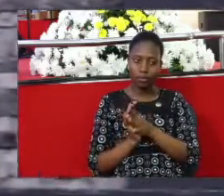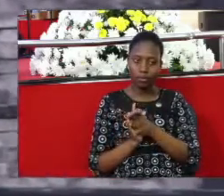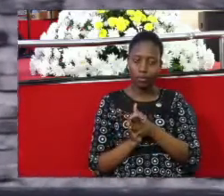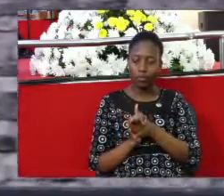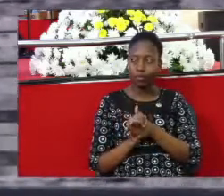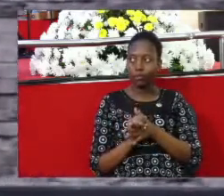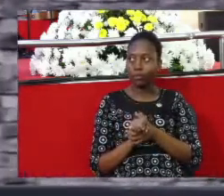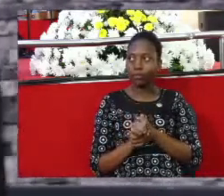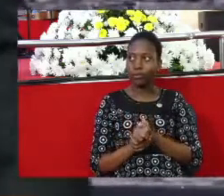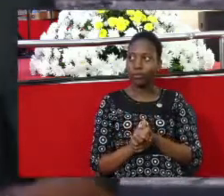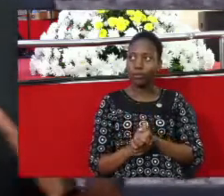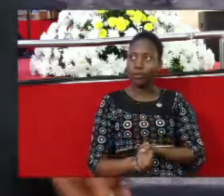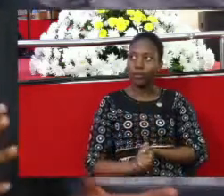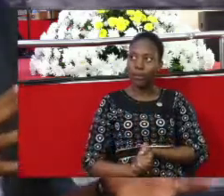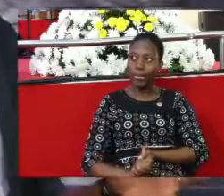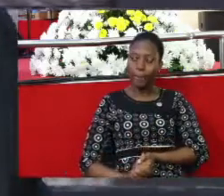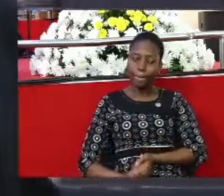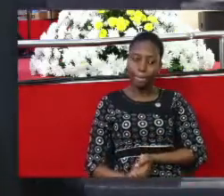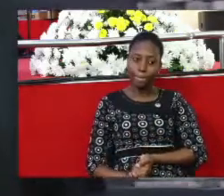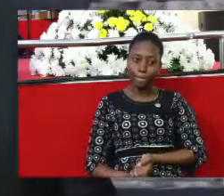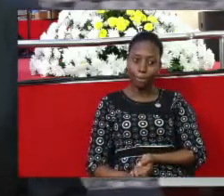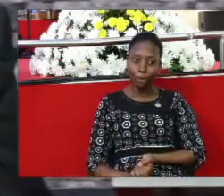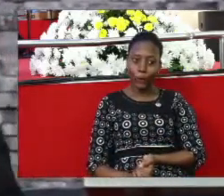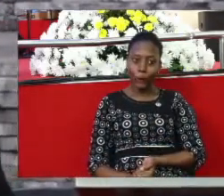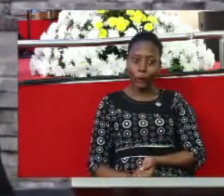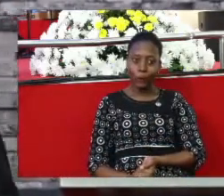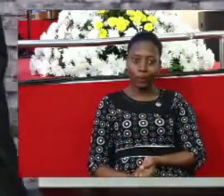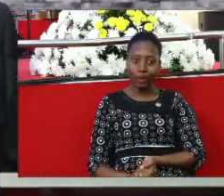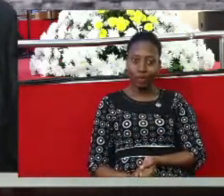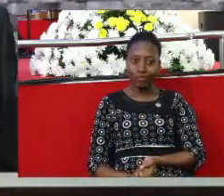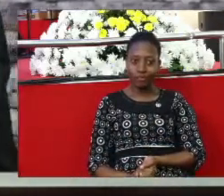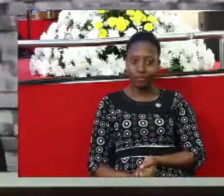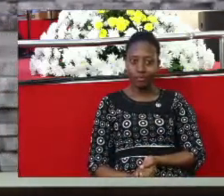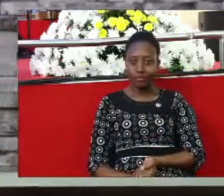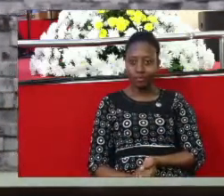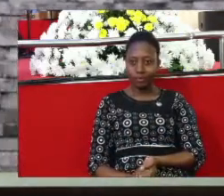You know, there are so many. Kuna vitu zako, wangombe. Kuna vitu zako,